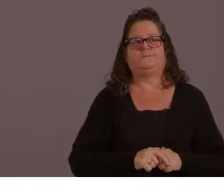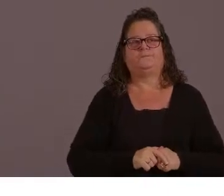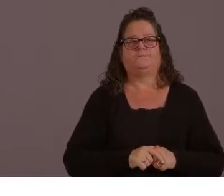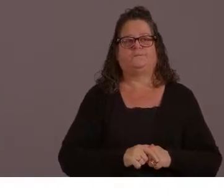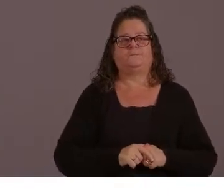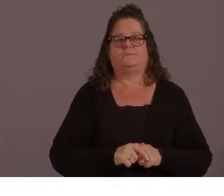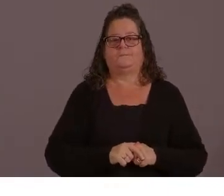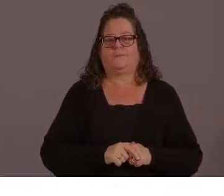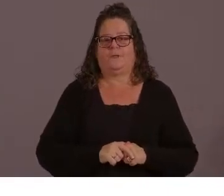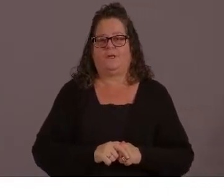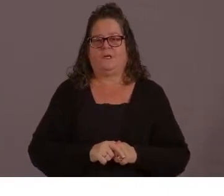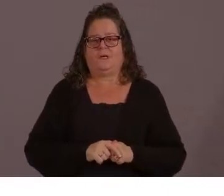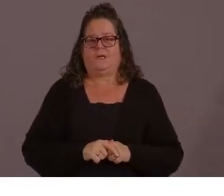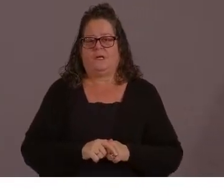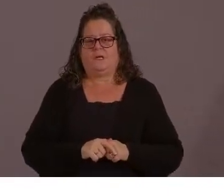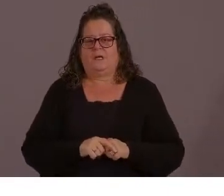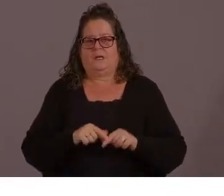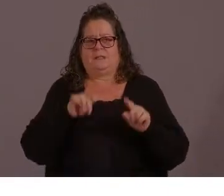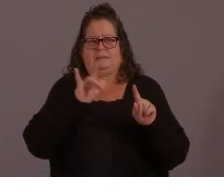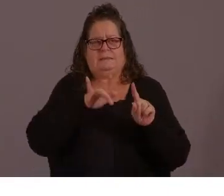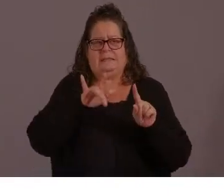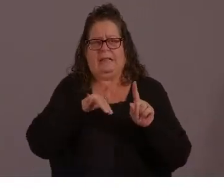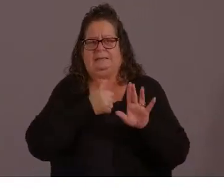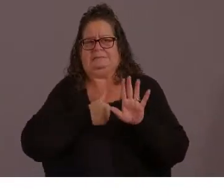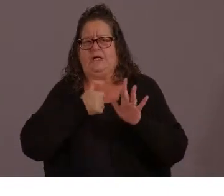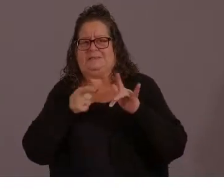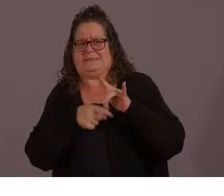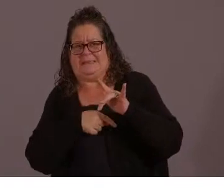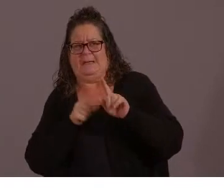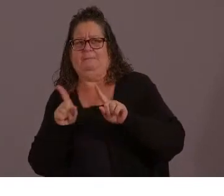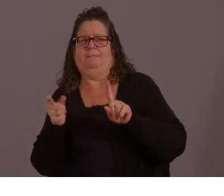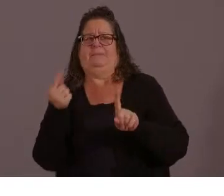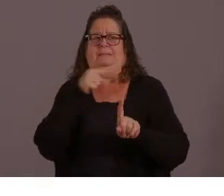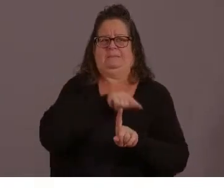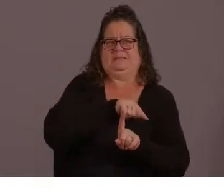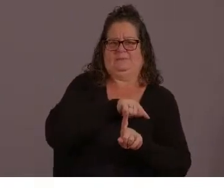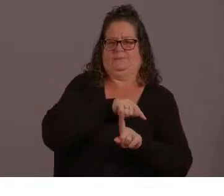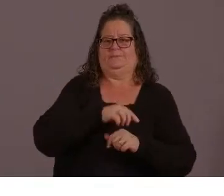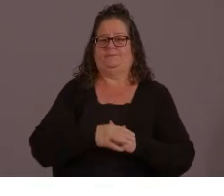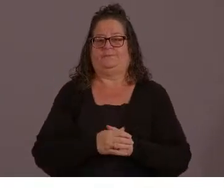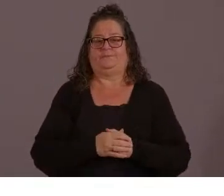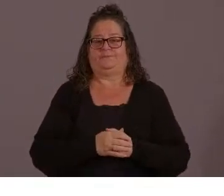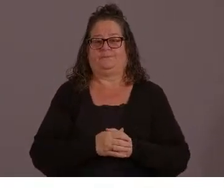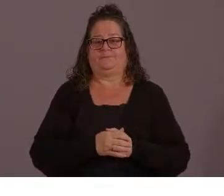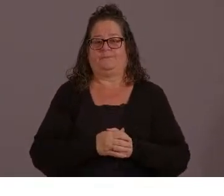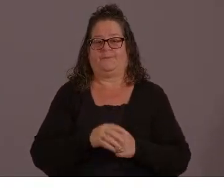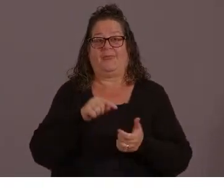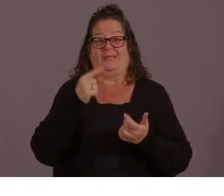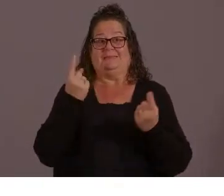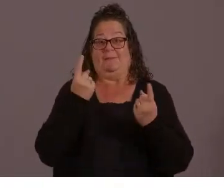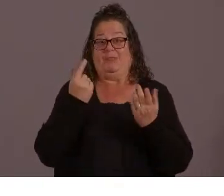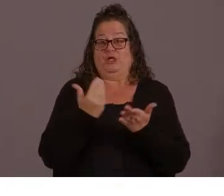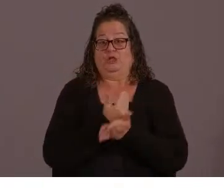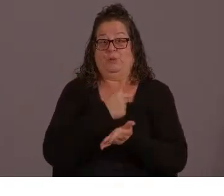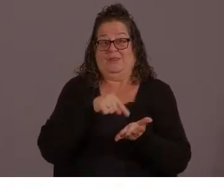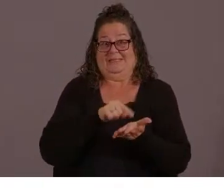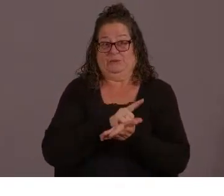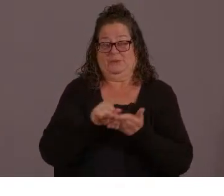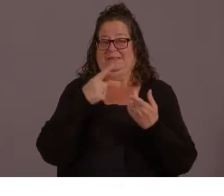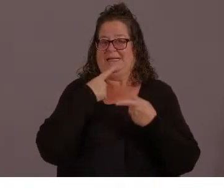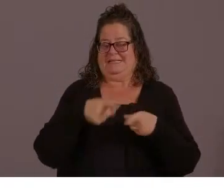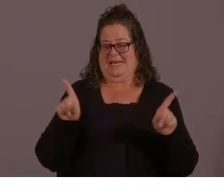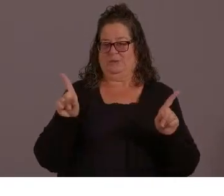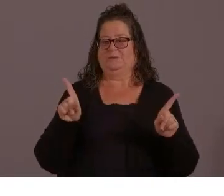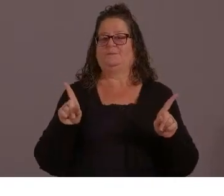Oh, sorry, guys. I didn't mean. So as we've got some new announcements this week, I'm sure everyone has heard about